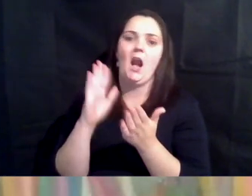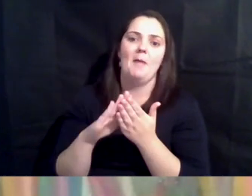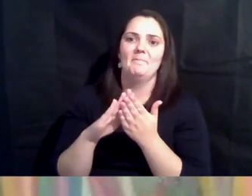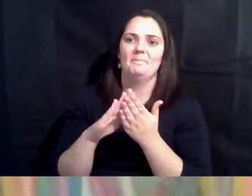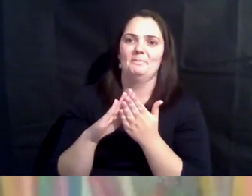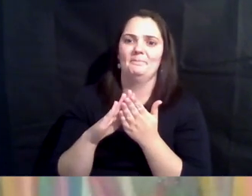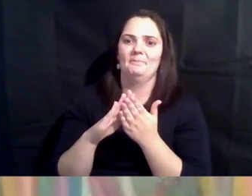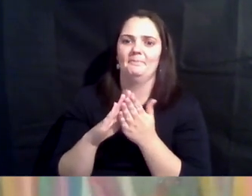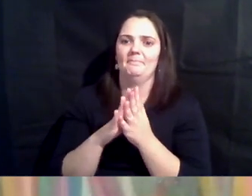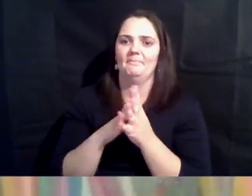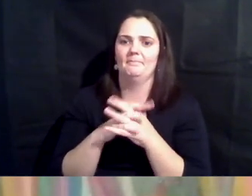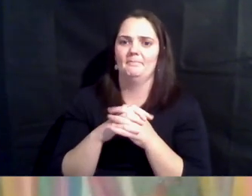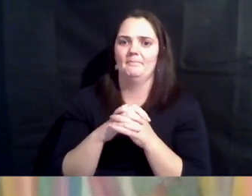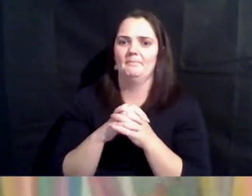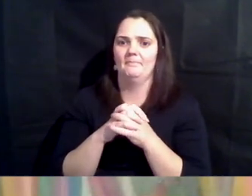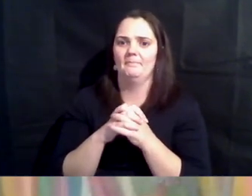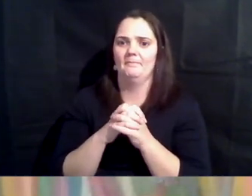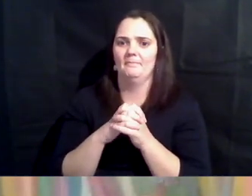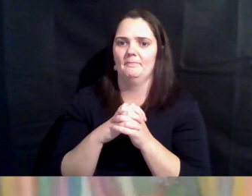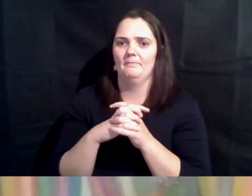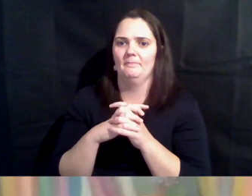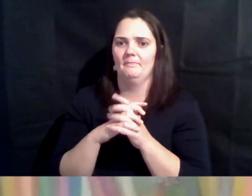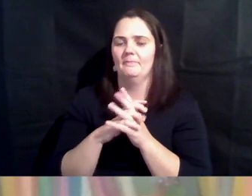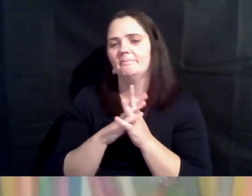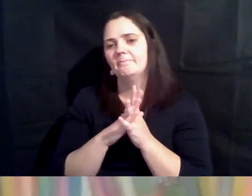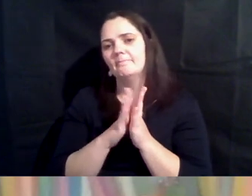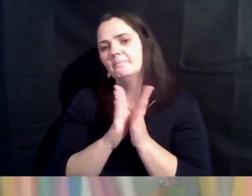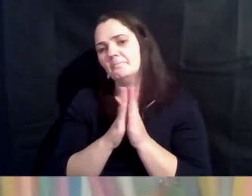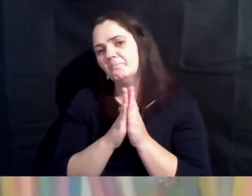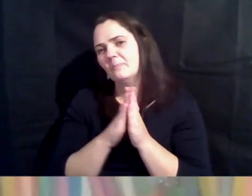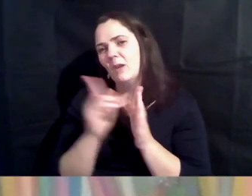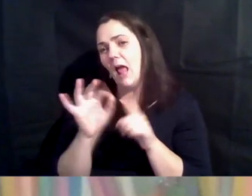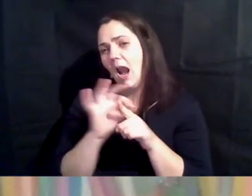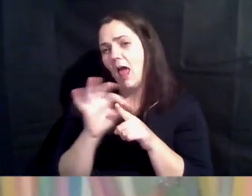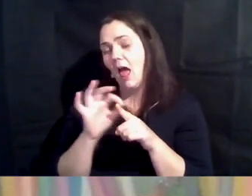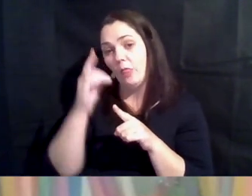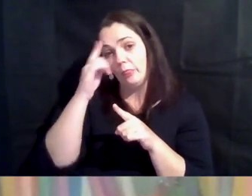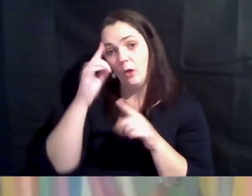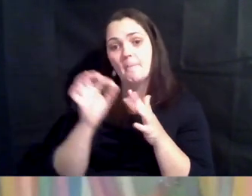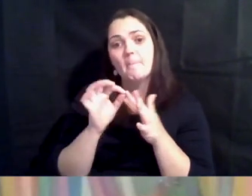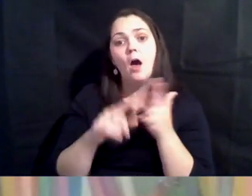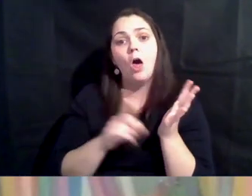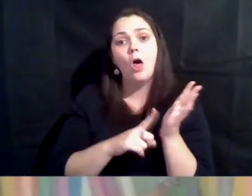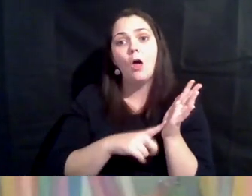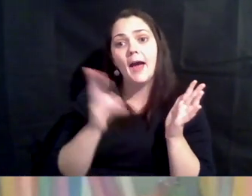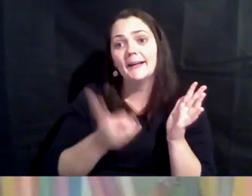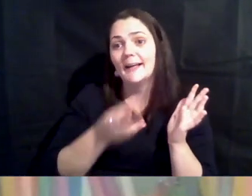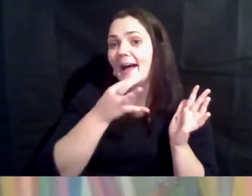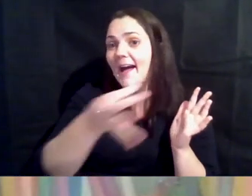we had another poll opportunity. I'm like, I think we have to go with a green dot, but maybe pink would be nice for a bit of